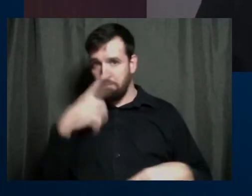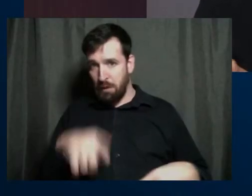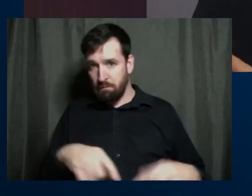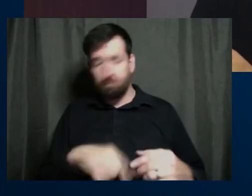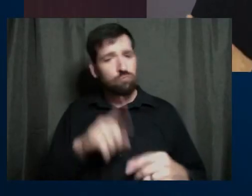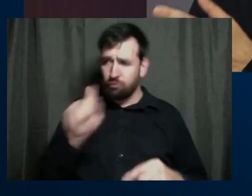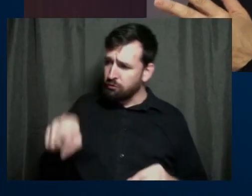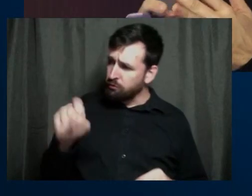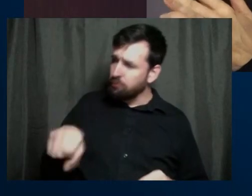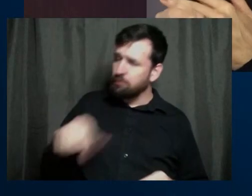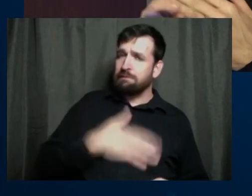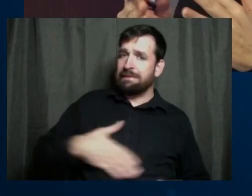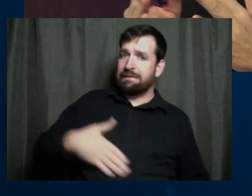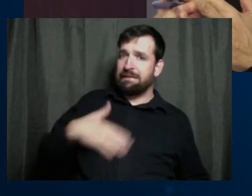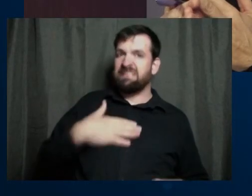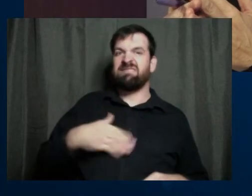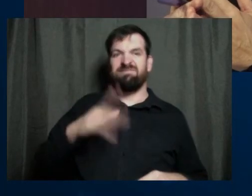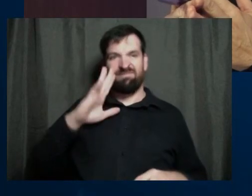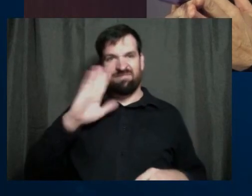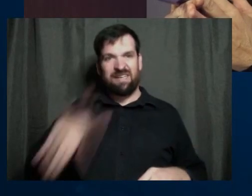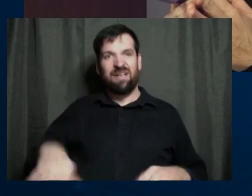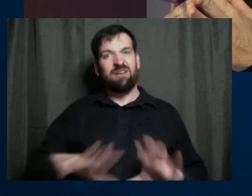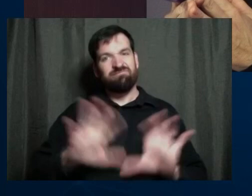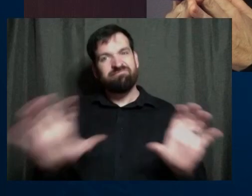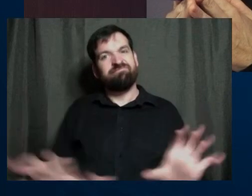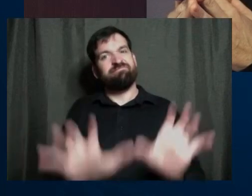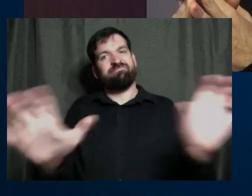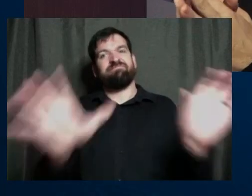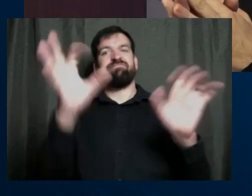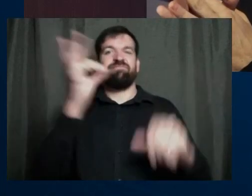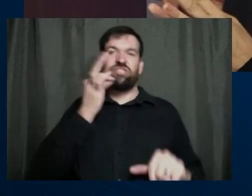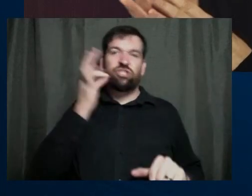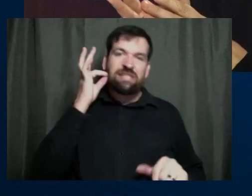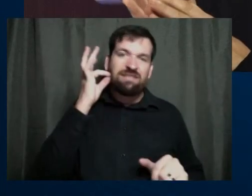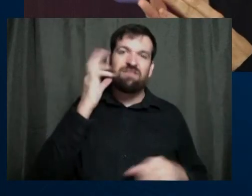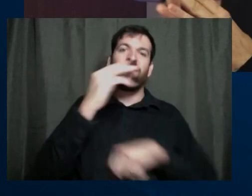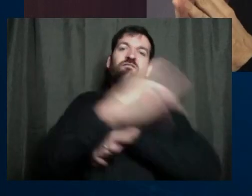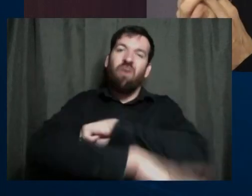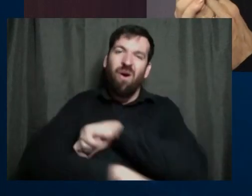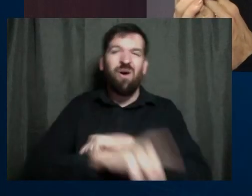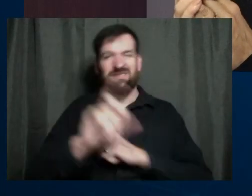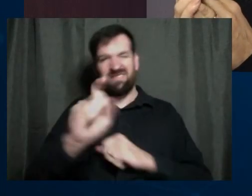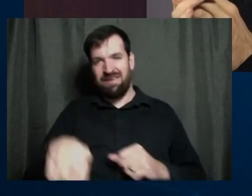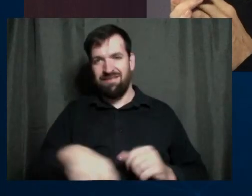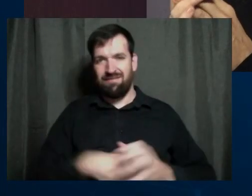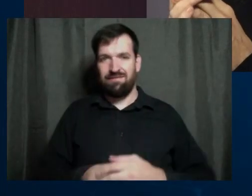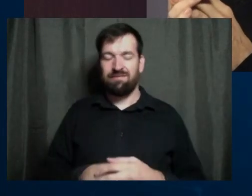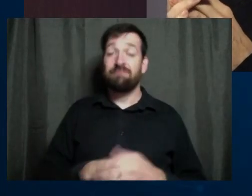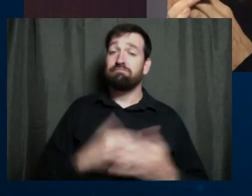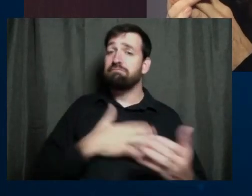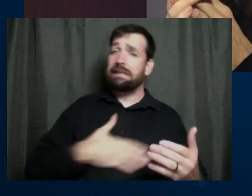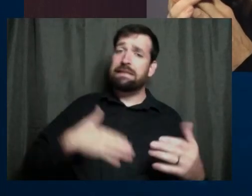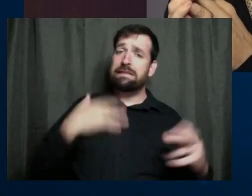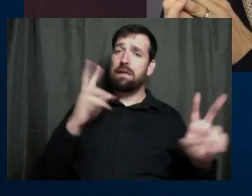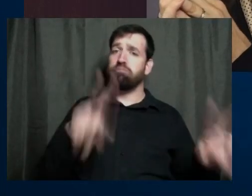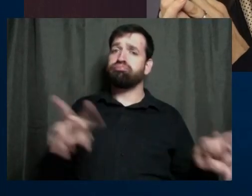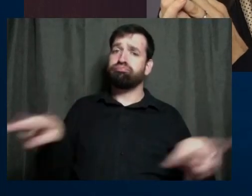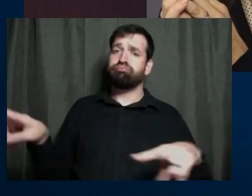you have it decked out, fall and Chiefs. We need a little bit of that this morning. So, yeah, Yes. Please walk us around. Let us know what it's all about.